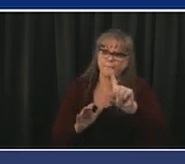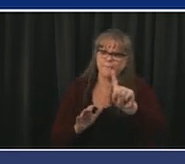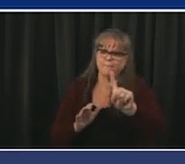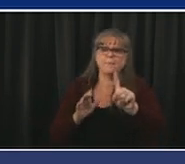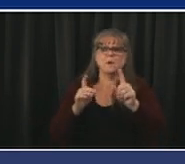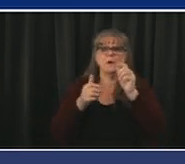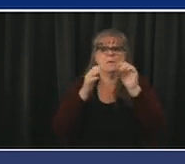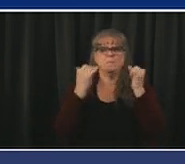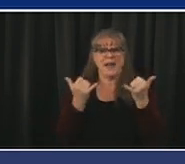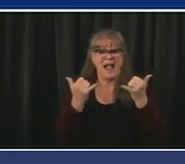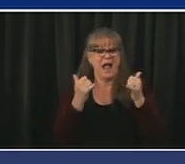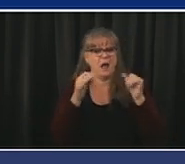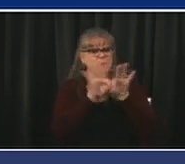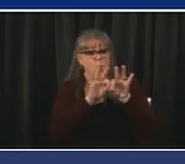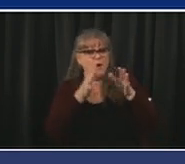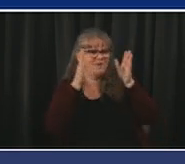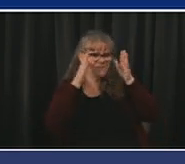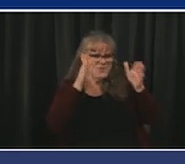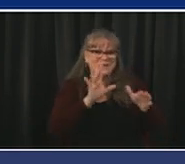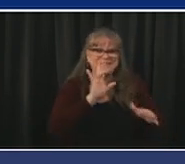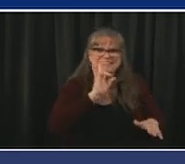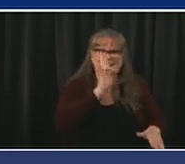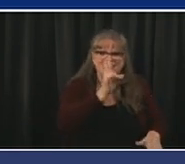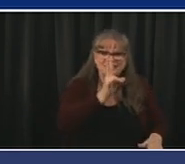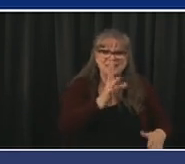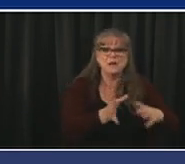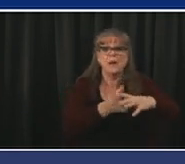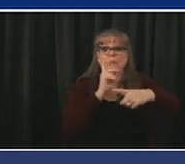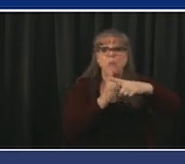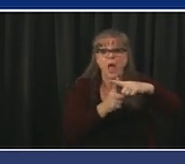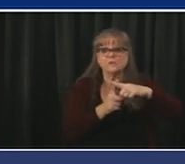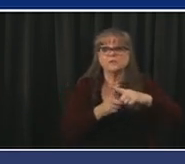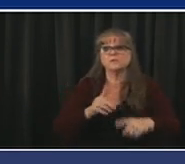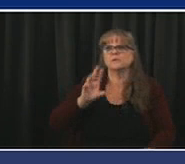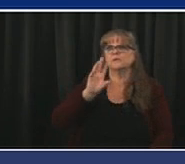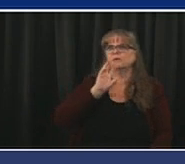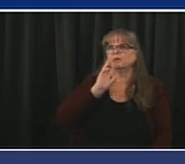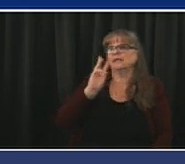69 through March 5th. We want to get through as many people that are particularly